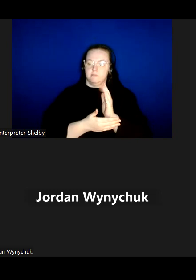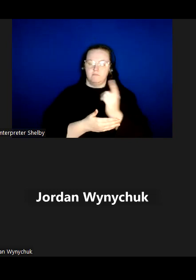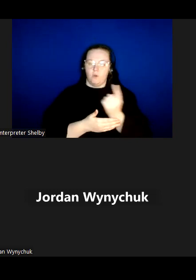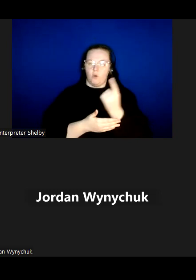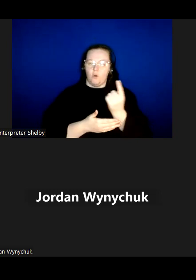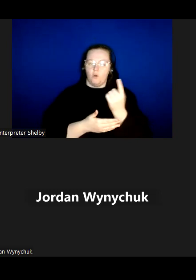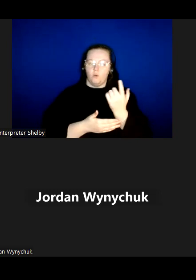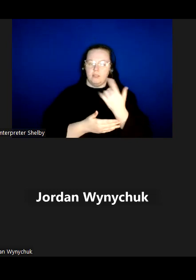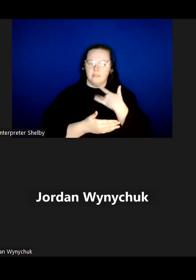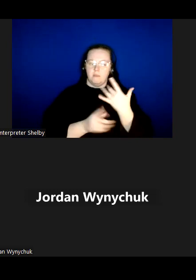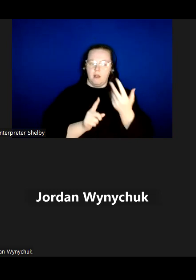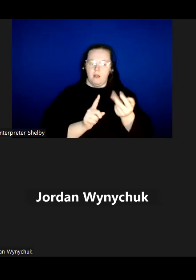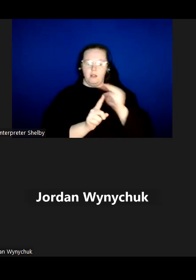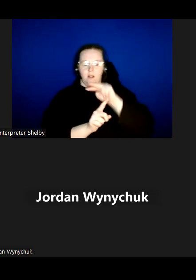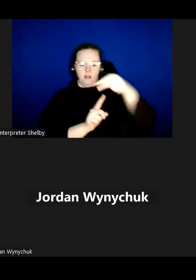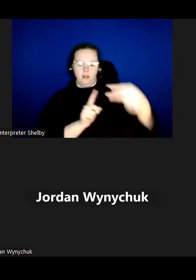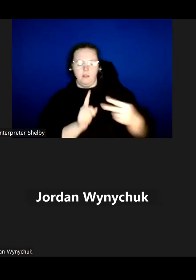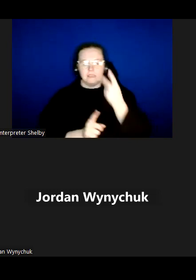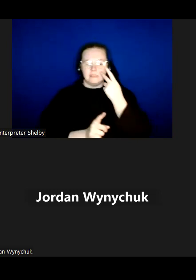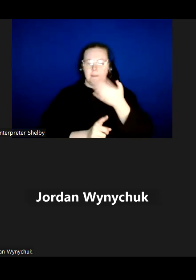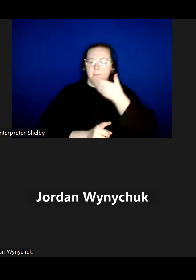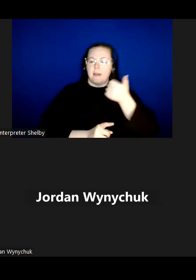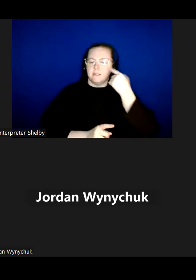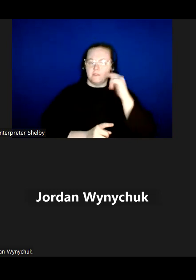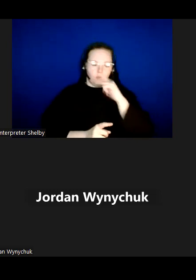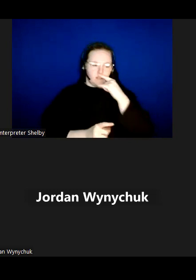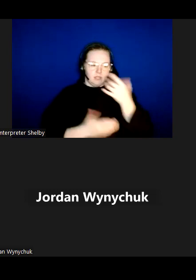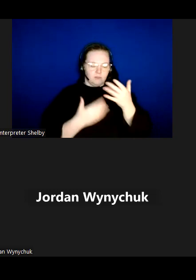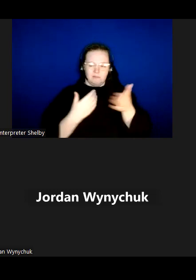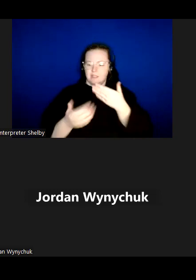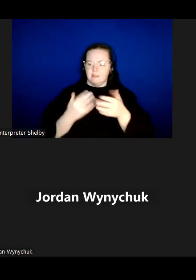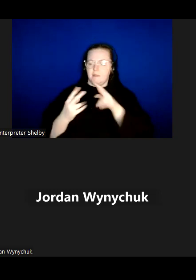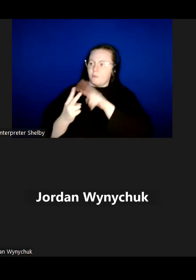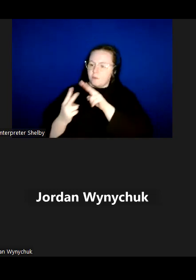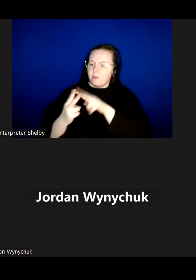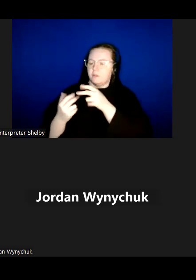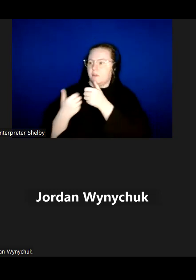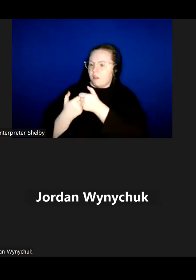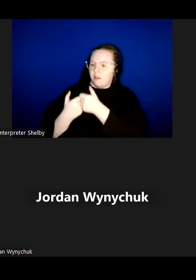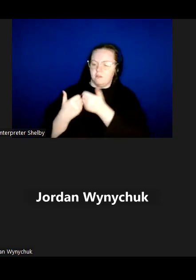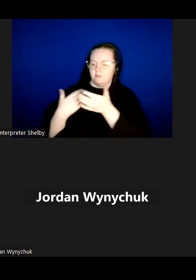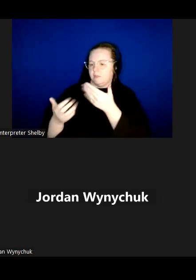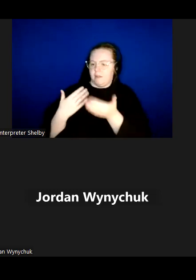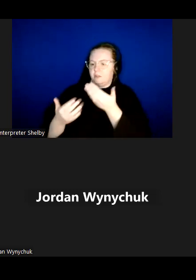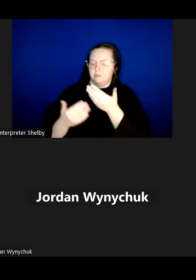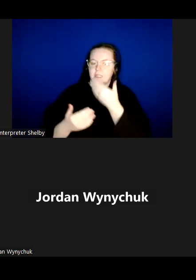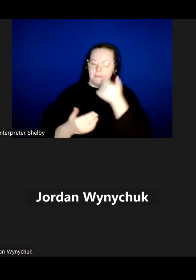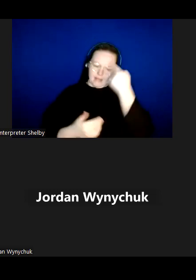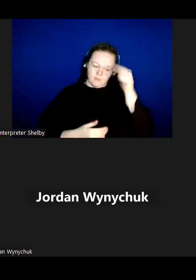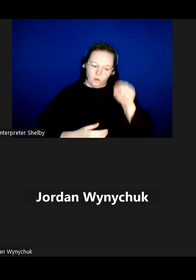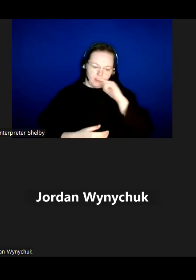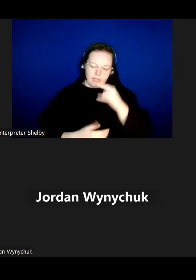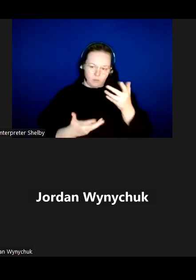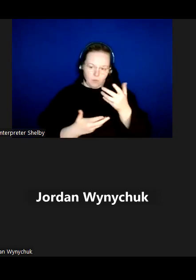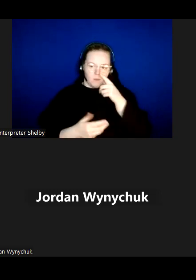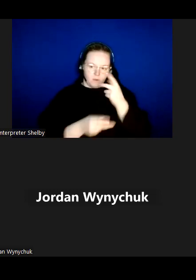interest of the child. It doesn't matter what the relationship was with both parents. So when we talk about